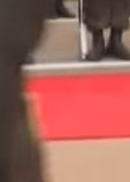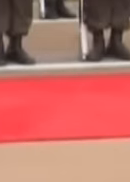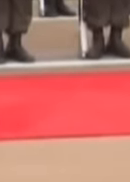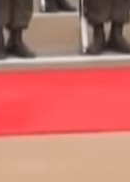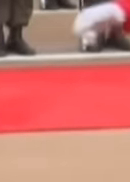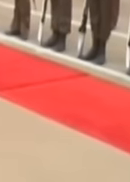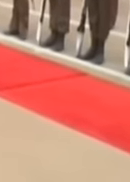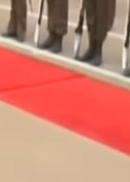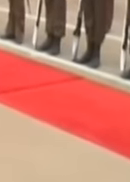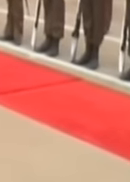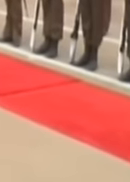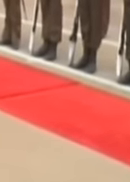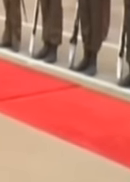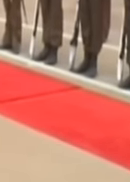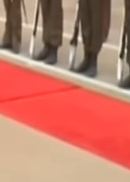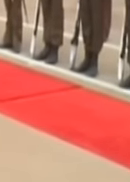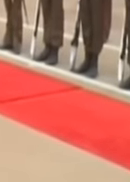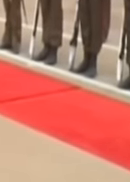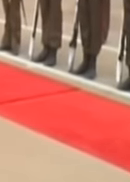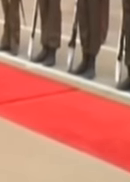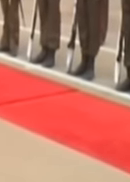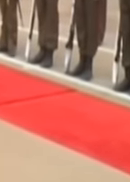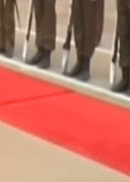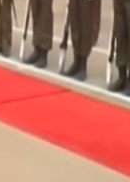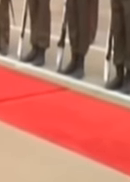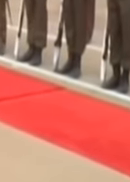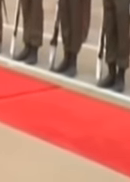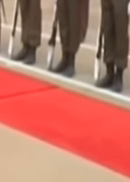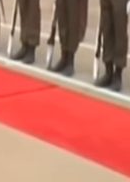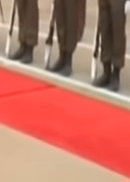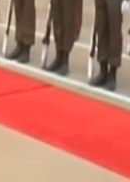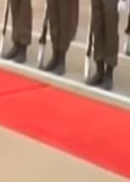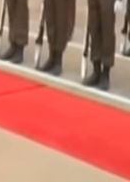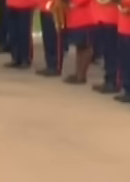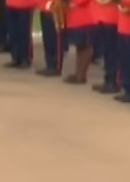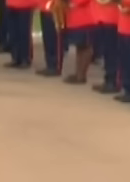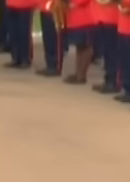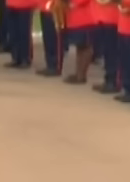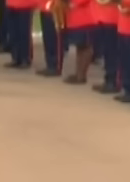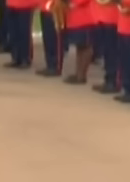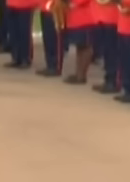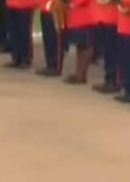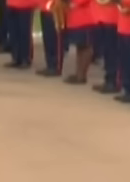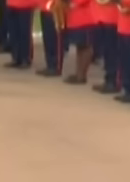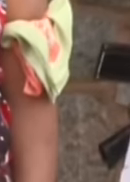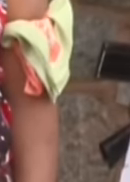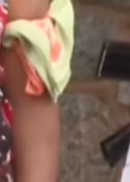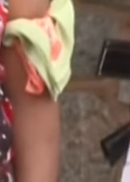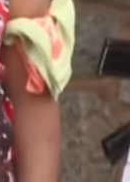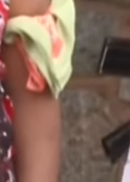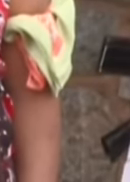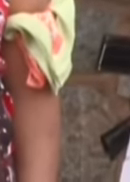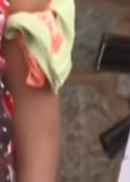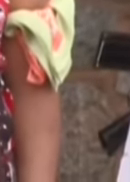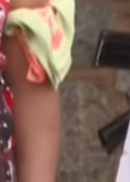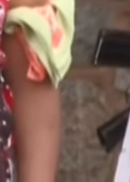His Majesty King Mswati III arriving in Parliament to officially commission the fourth session of the 10th Parliament. The